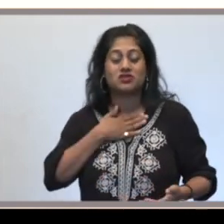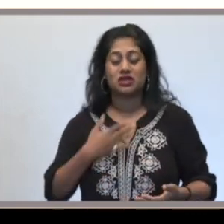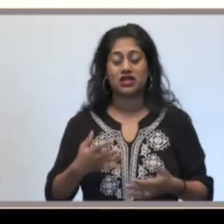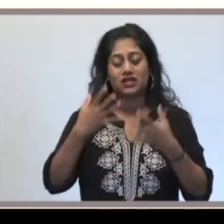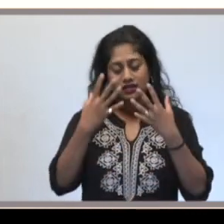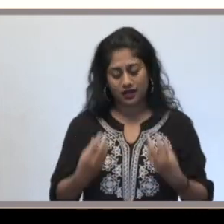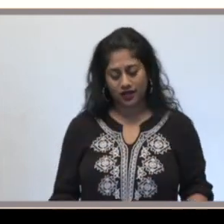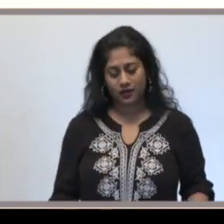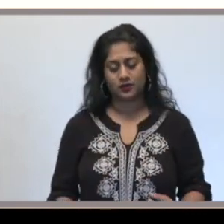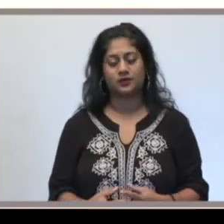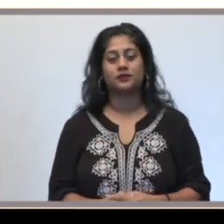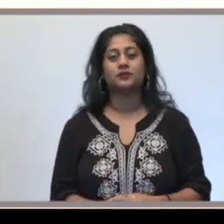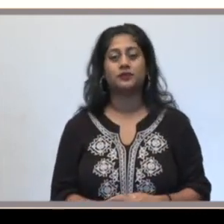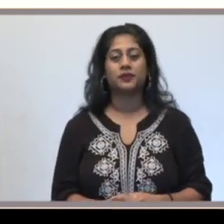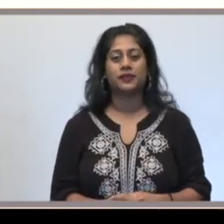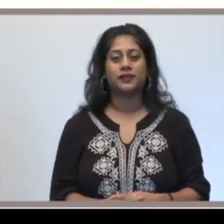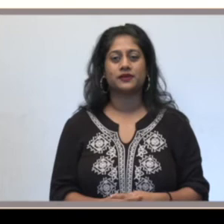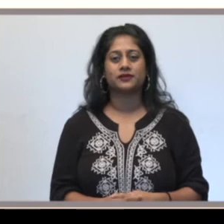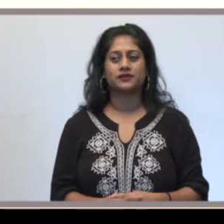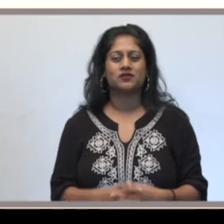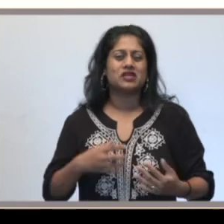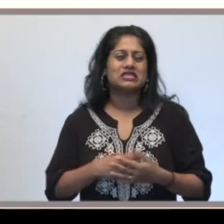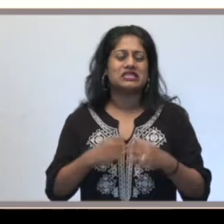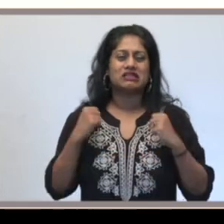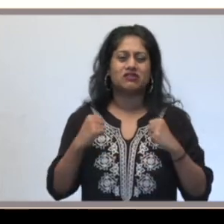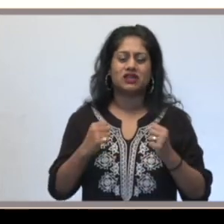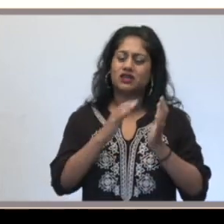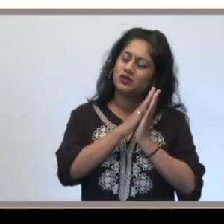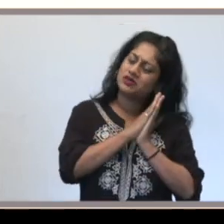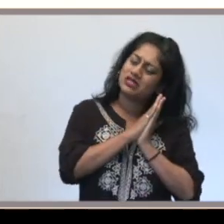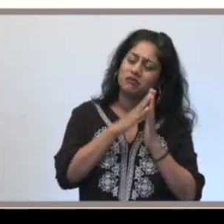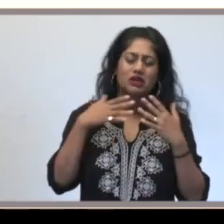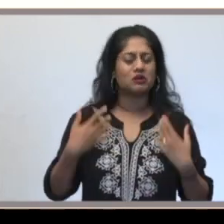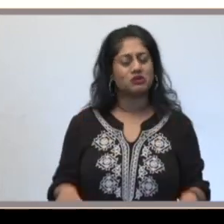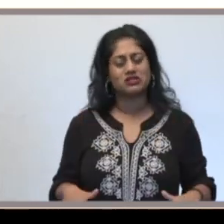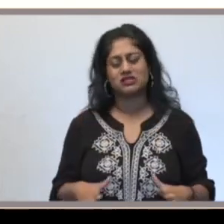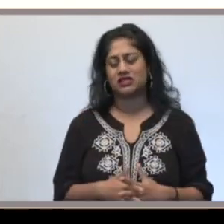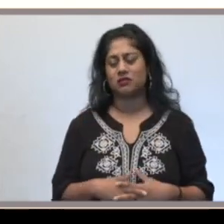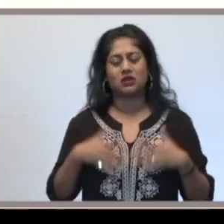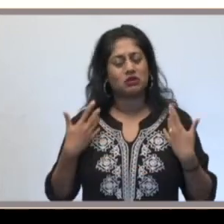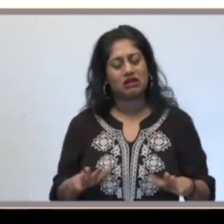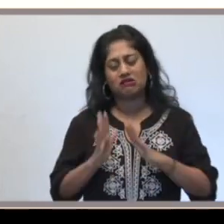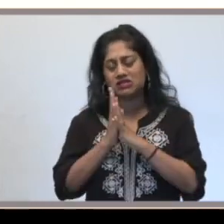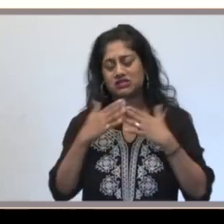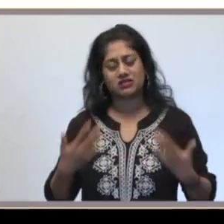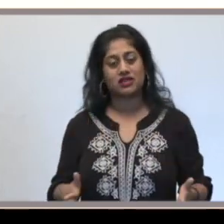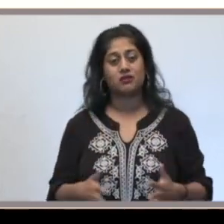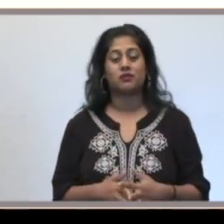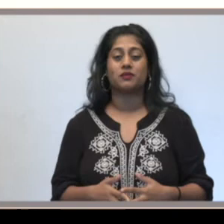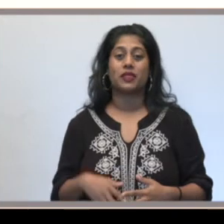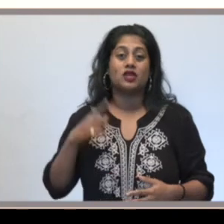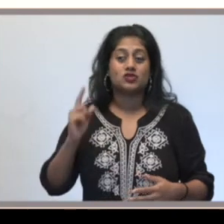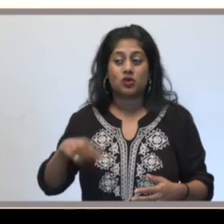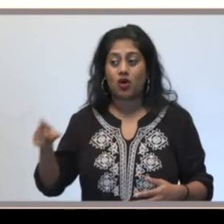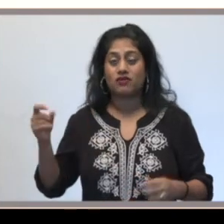faithfully. The thing I remember most was the difficulty of sleeplessness. It was a struggle to fall asleep. When I took